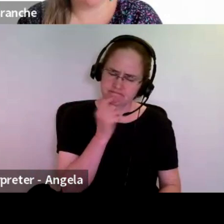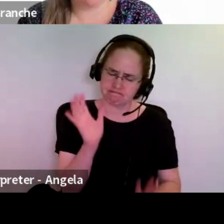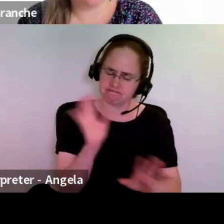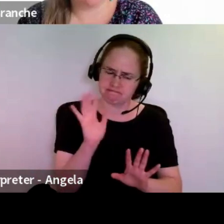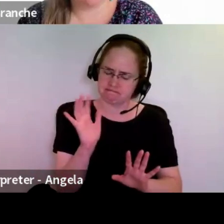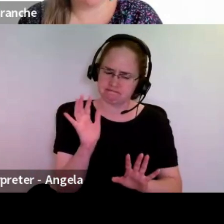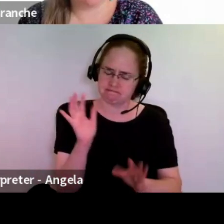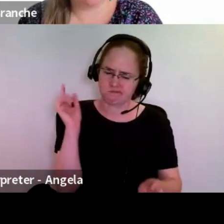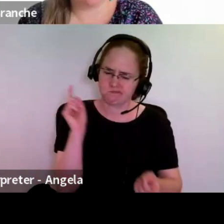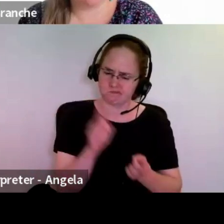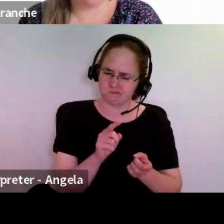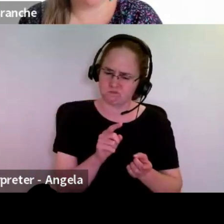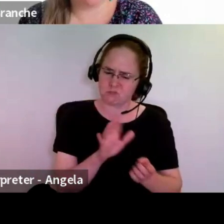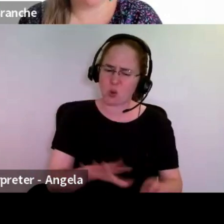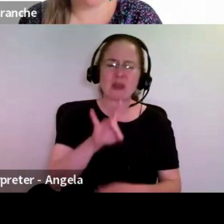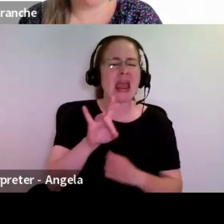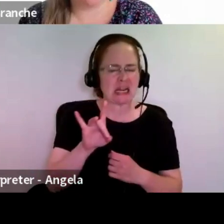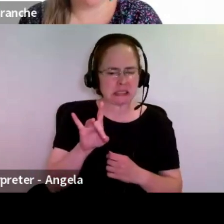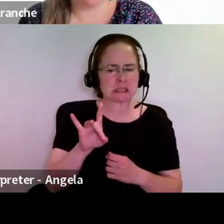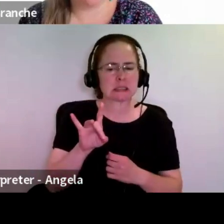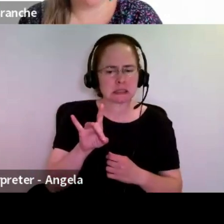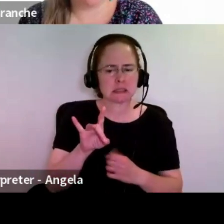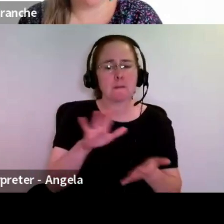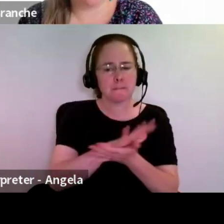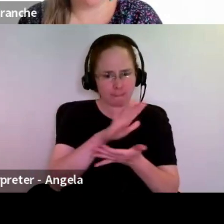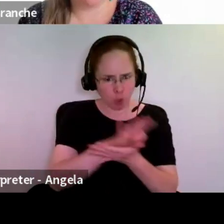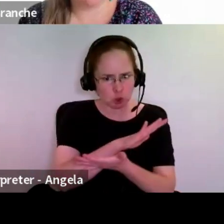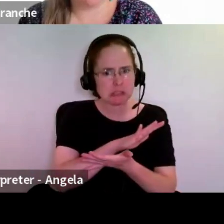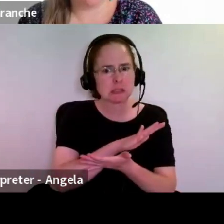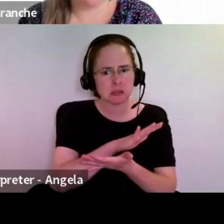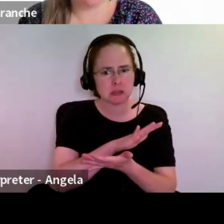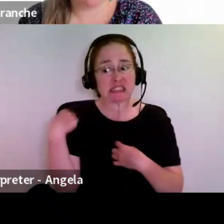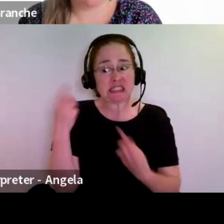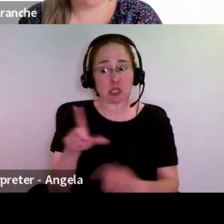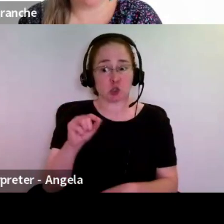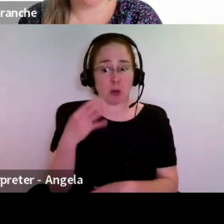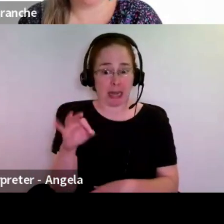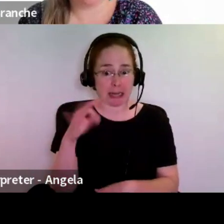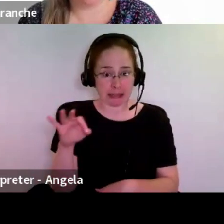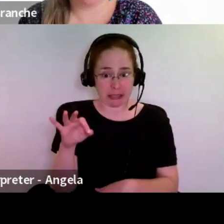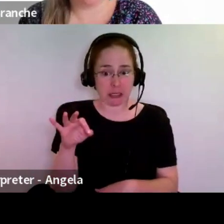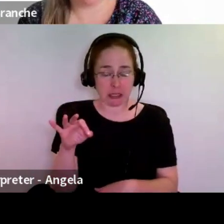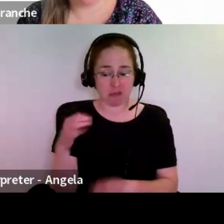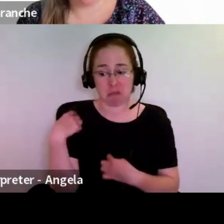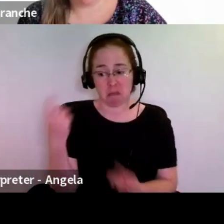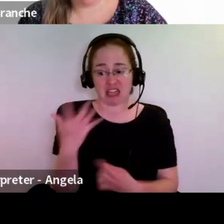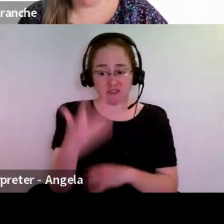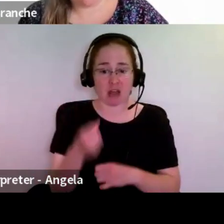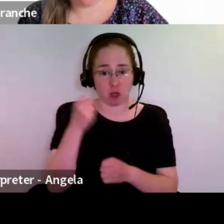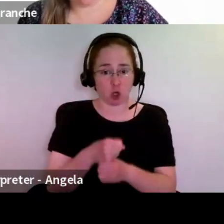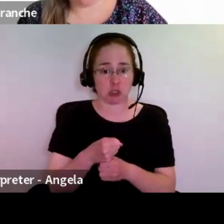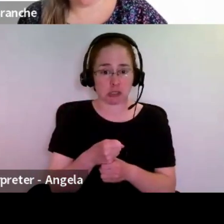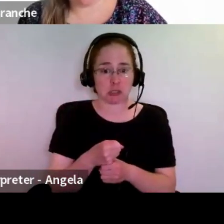It's about 8 or so papers since 2019, just in the past 5